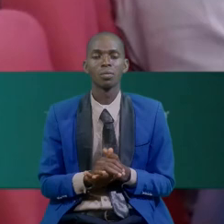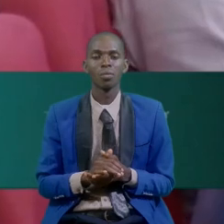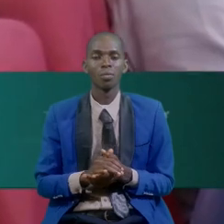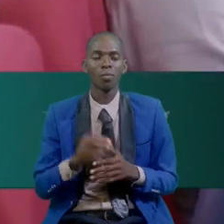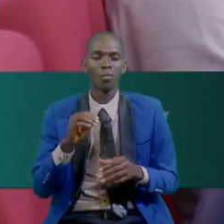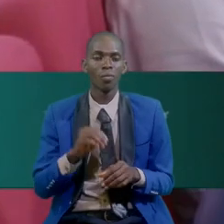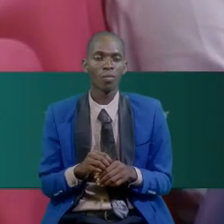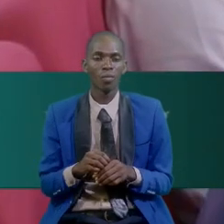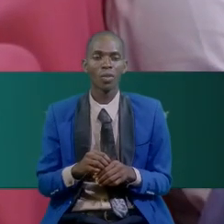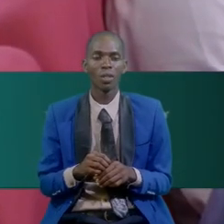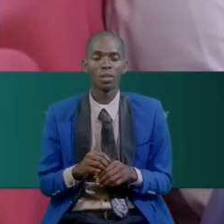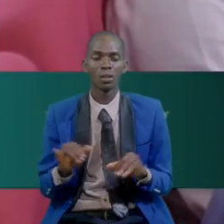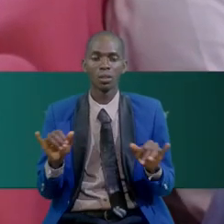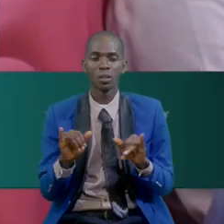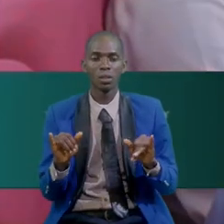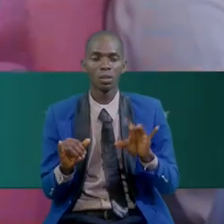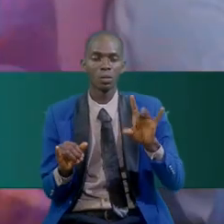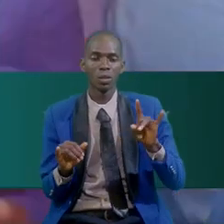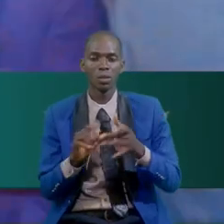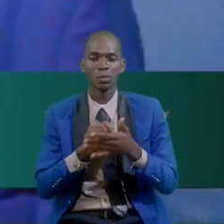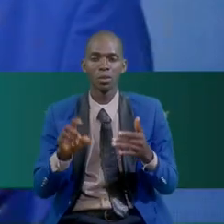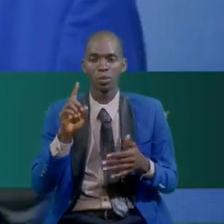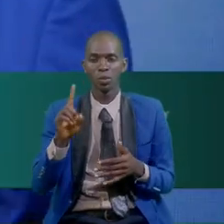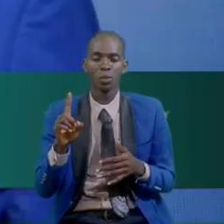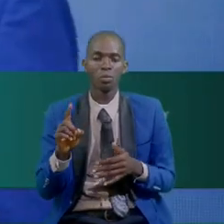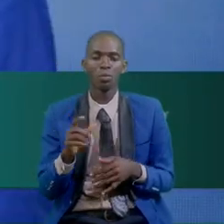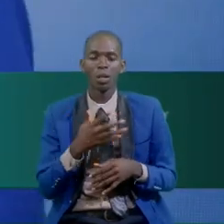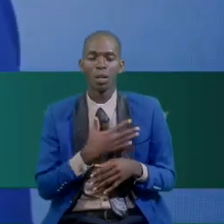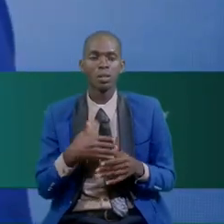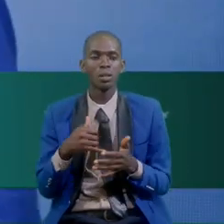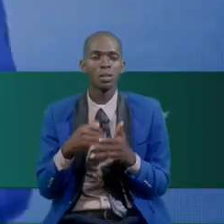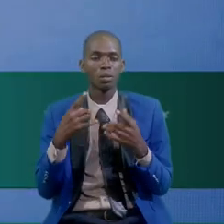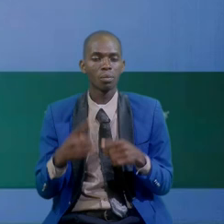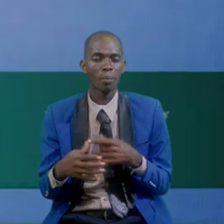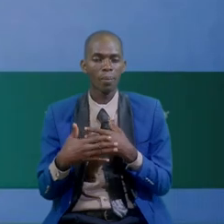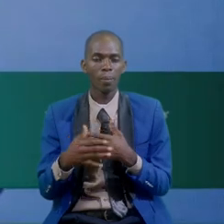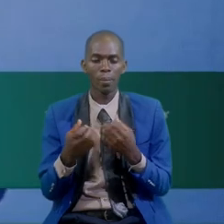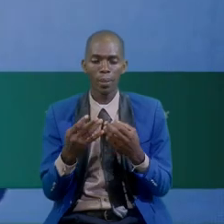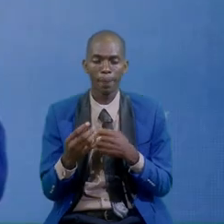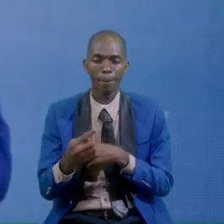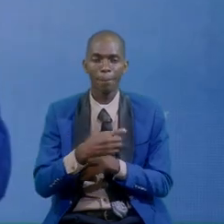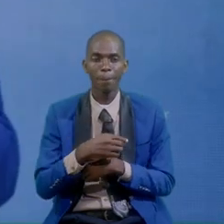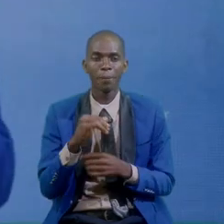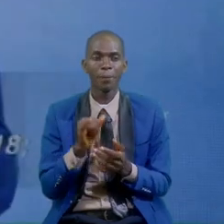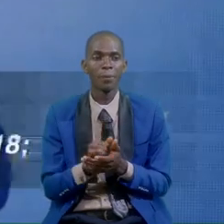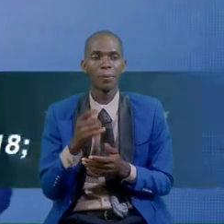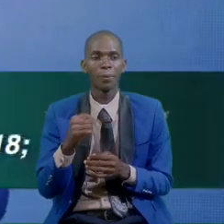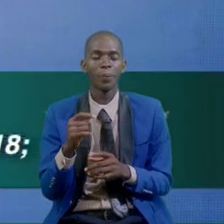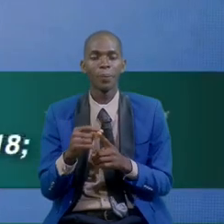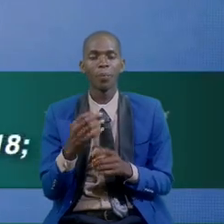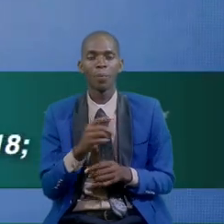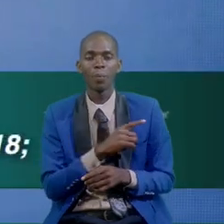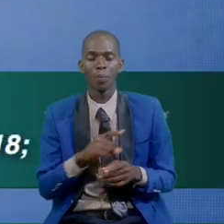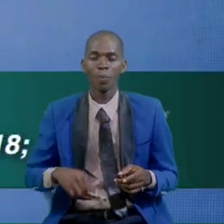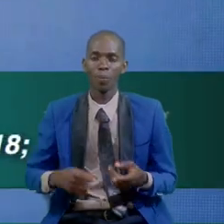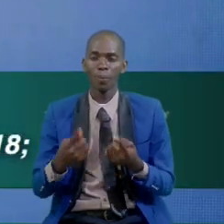In chapter 18, verse 1, and it came to pass after many days that the word of the Lord